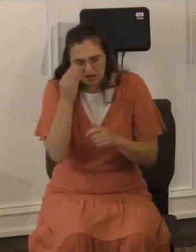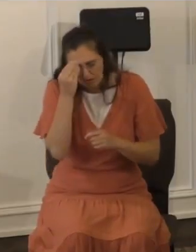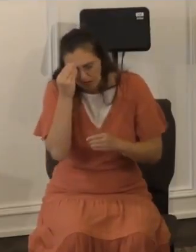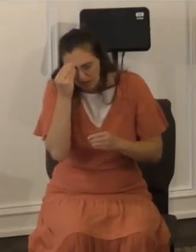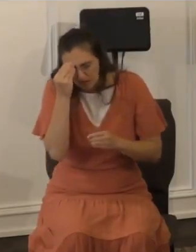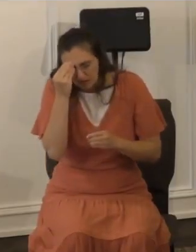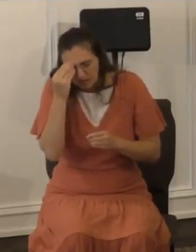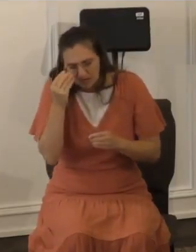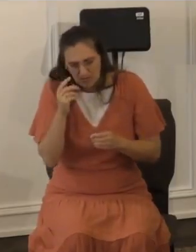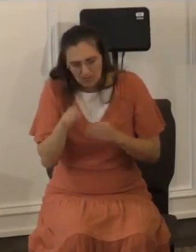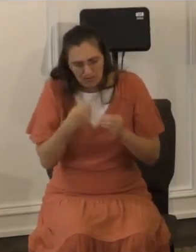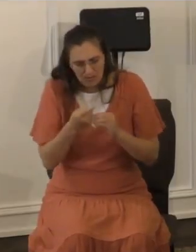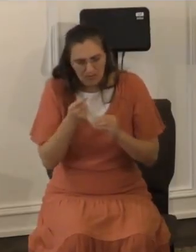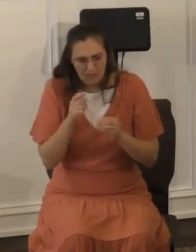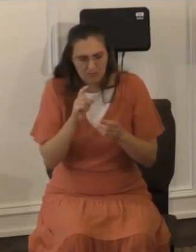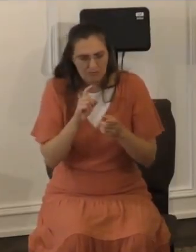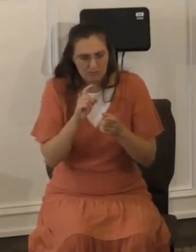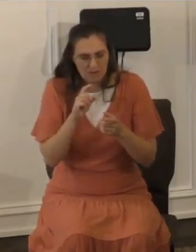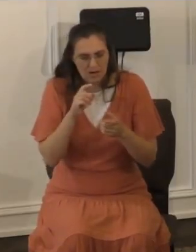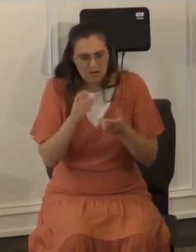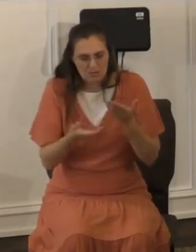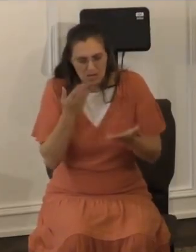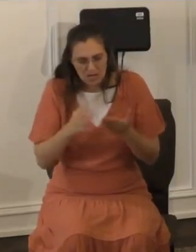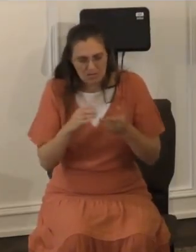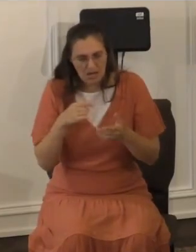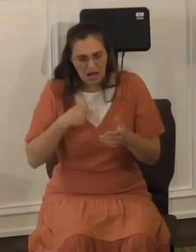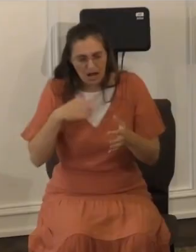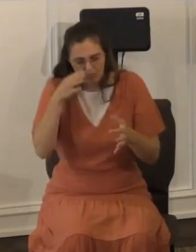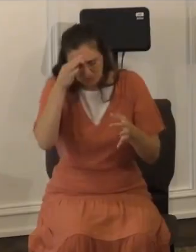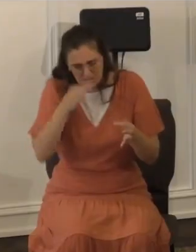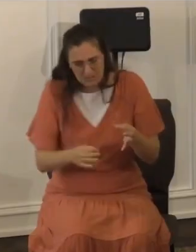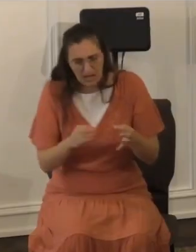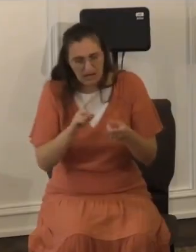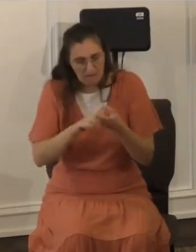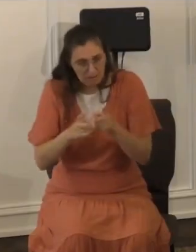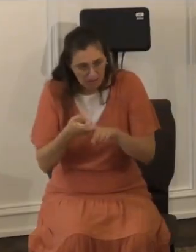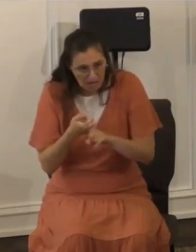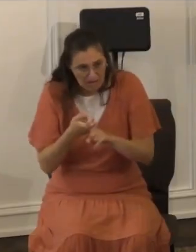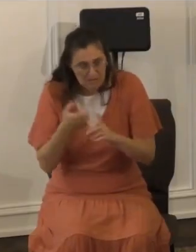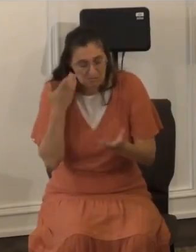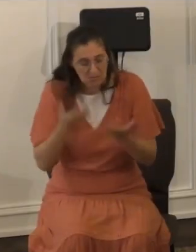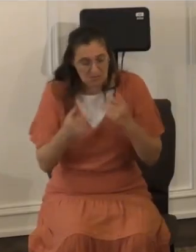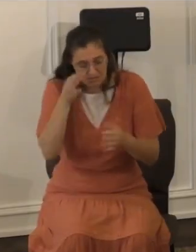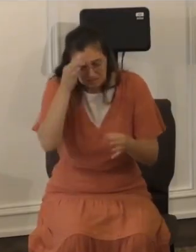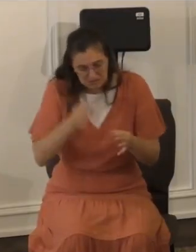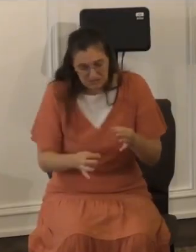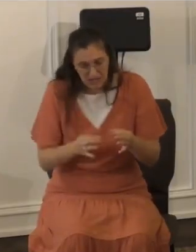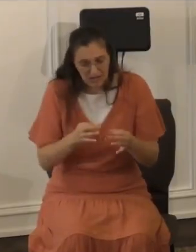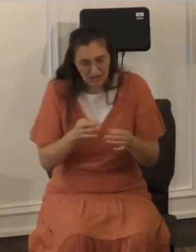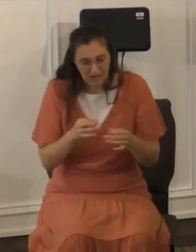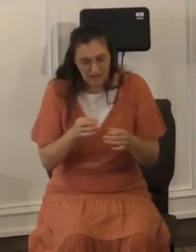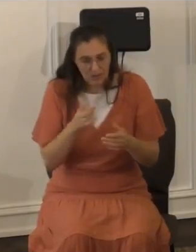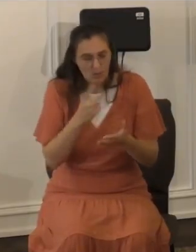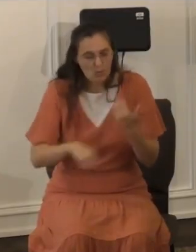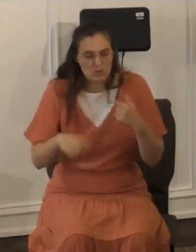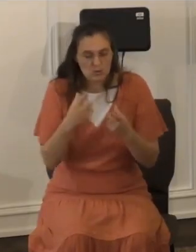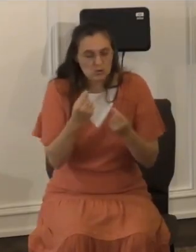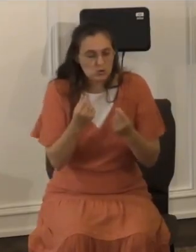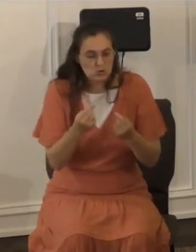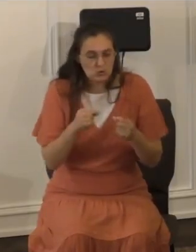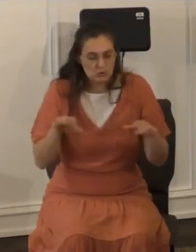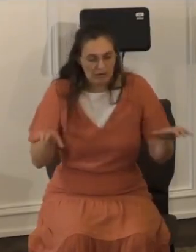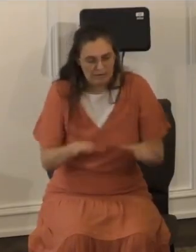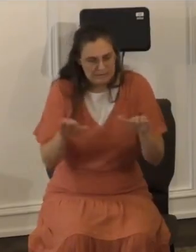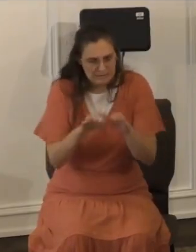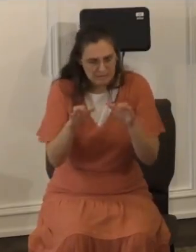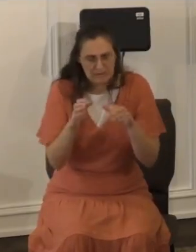this for my entertainment. I'm going to make some decisions in my life that may not seem like a big deal. But all of a sudden,